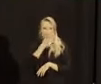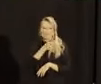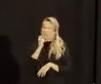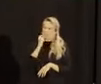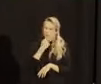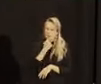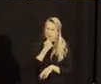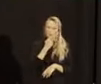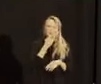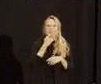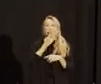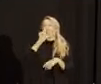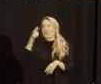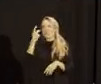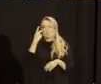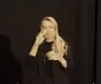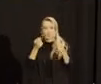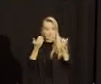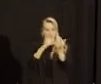pools.